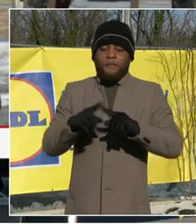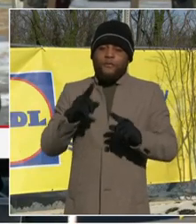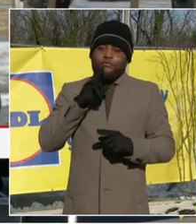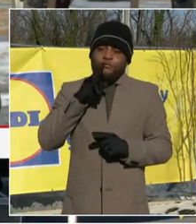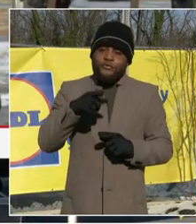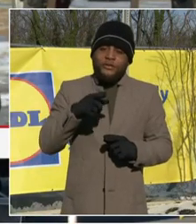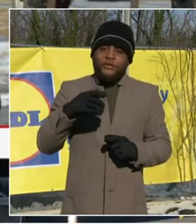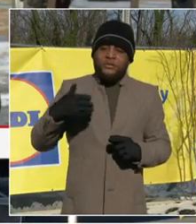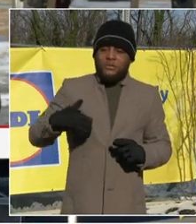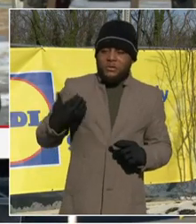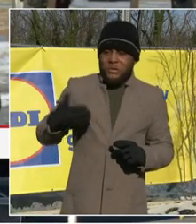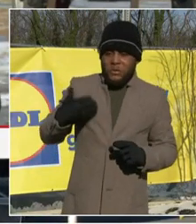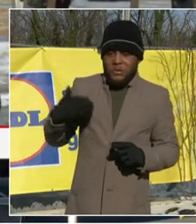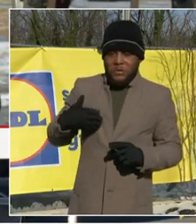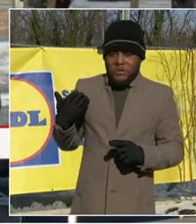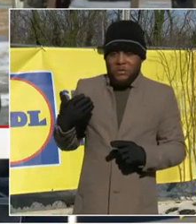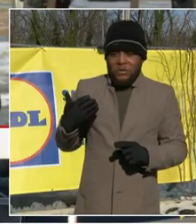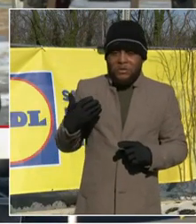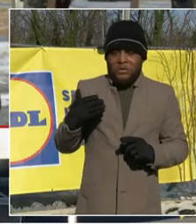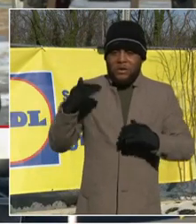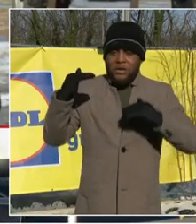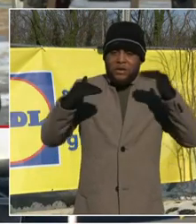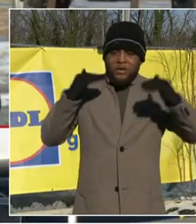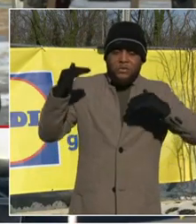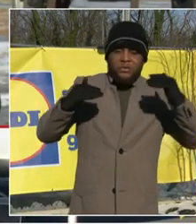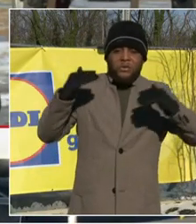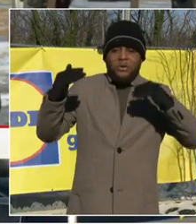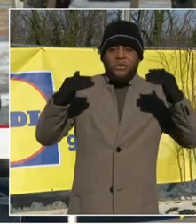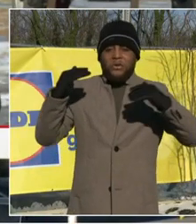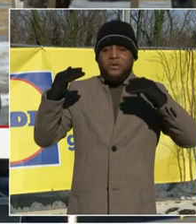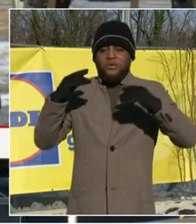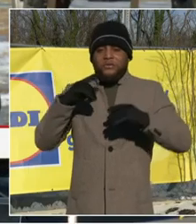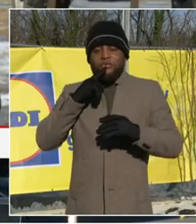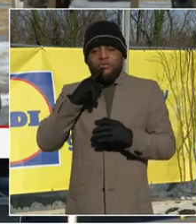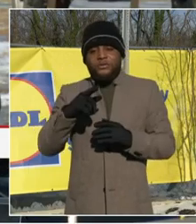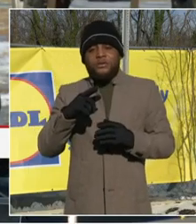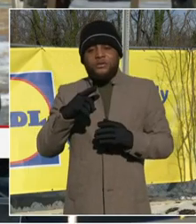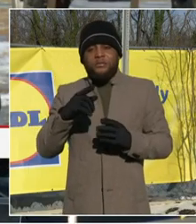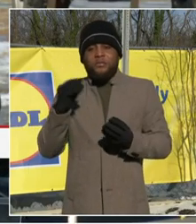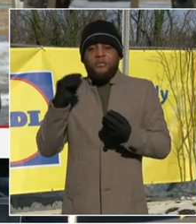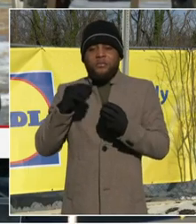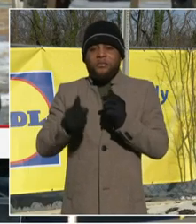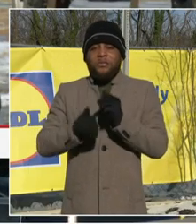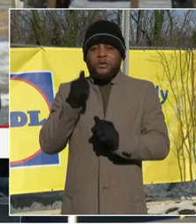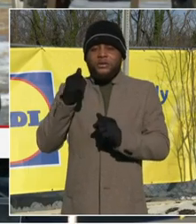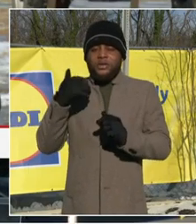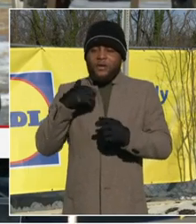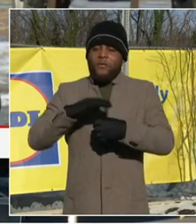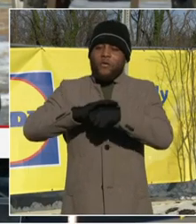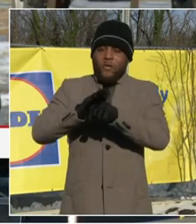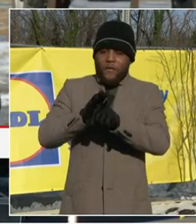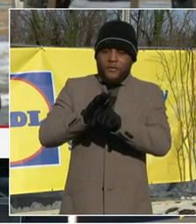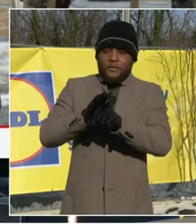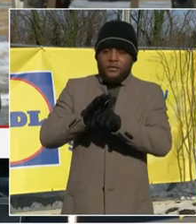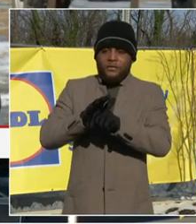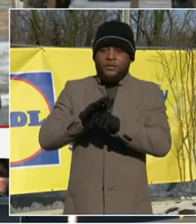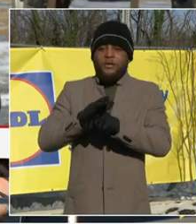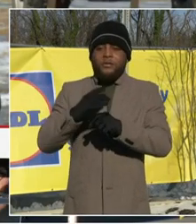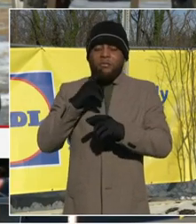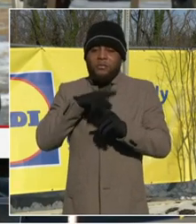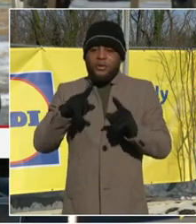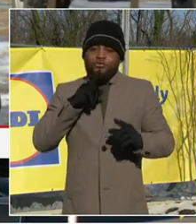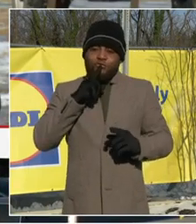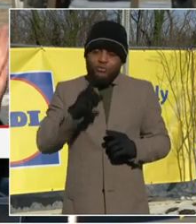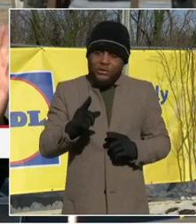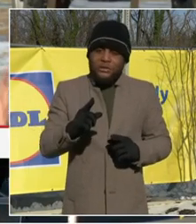middle adults that account for most of our cases. But what makes all the difference? Vaccine makes